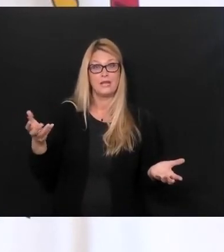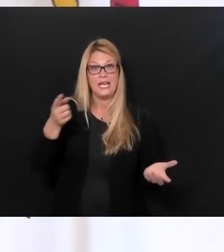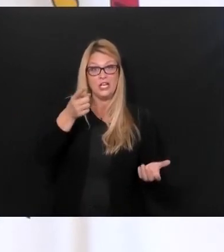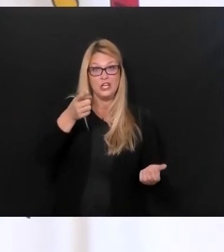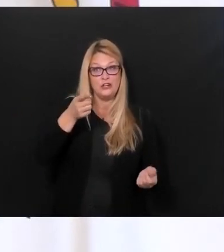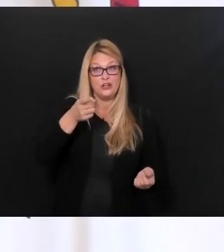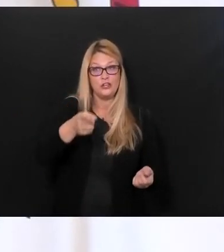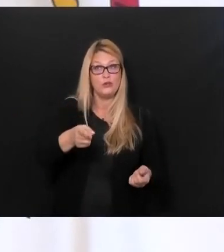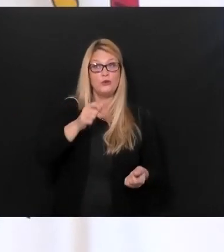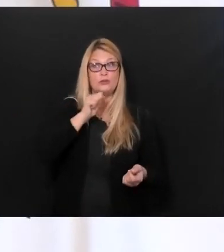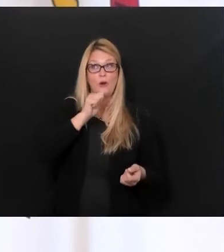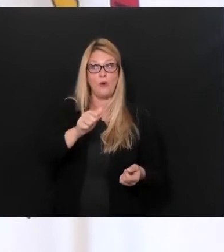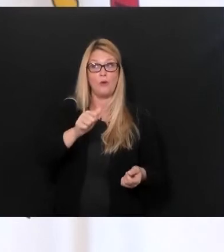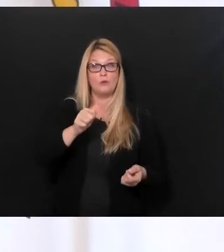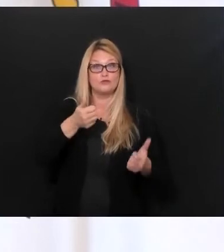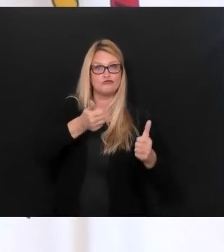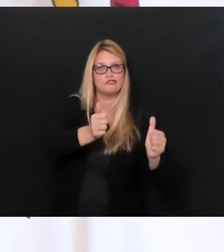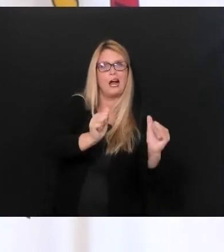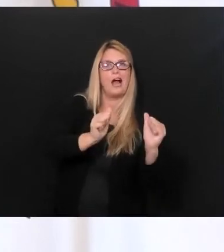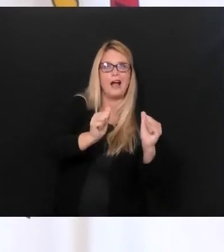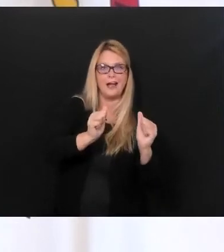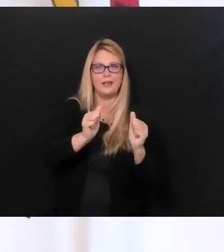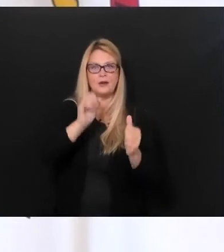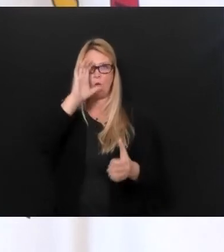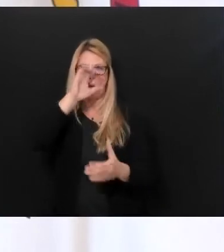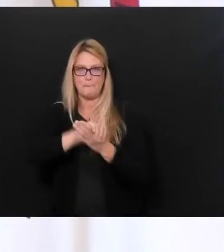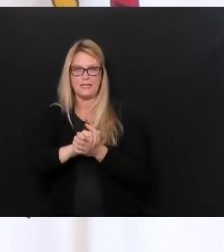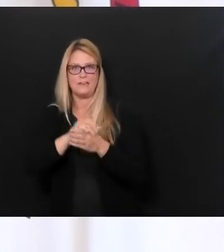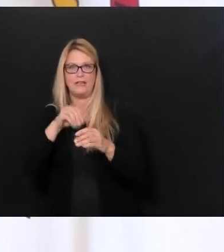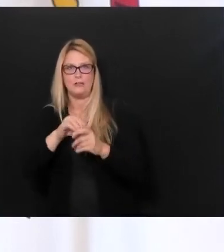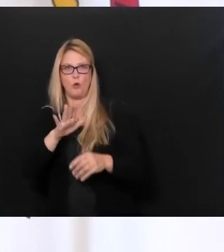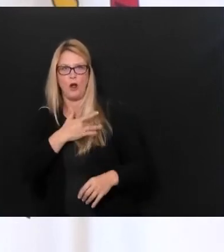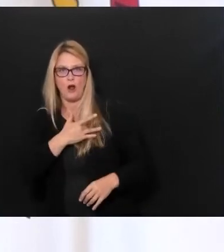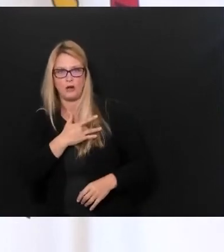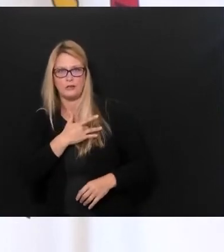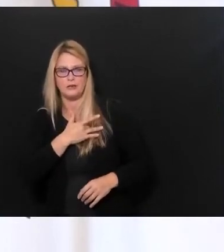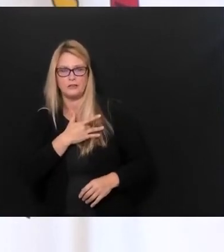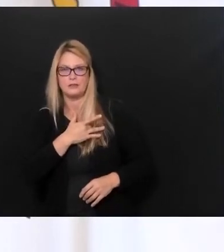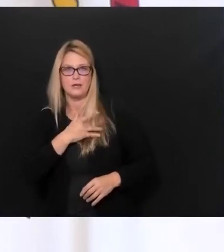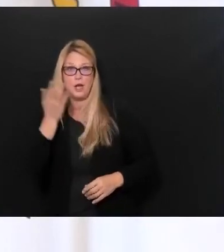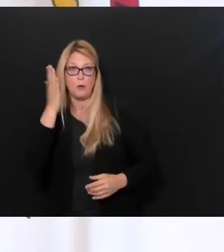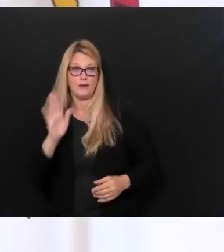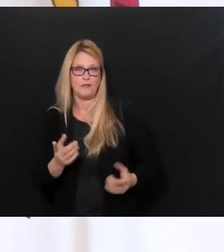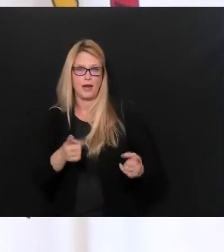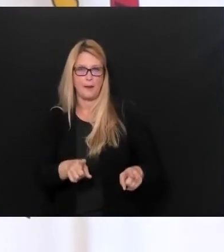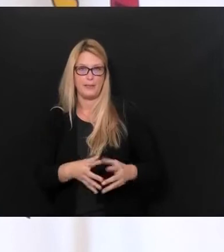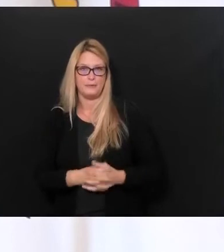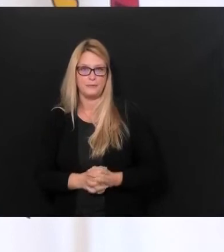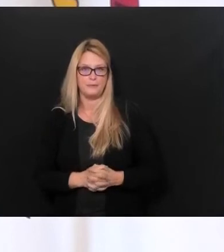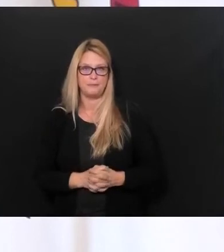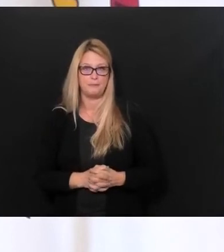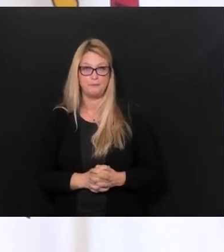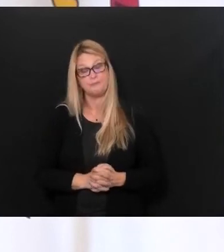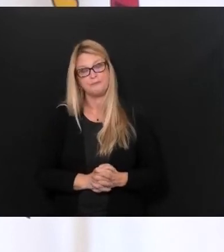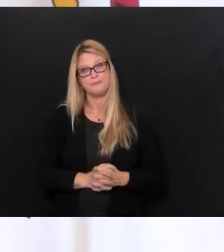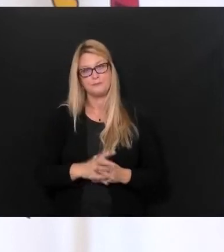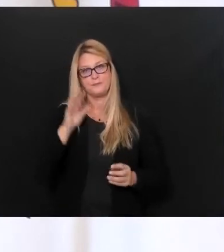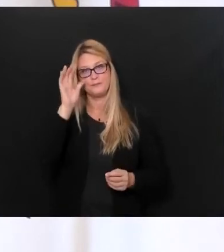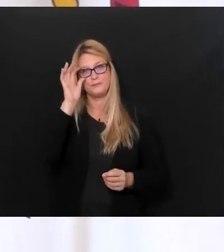don't try or you don't believe it in your heart, it'll never happen. It'll never happen on